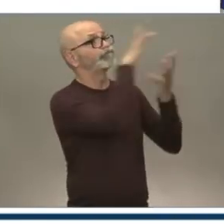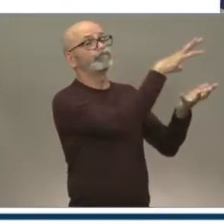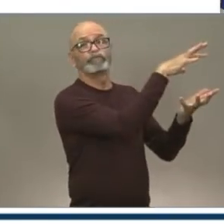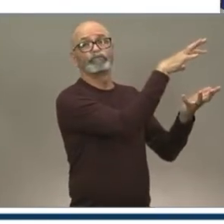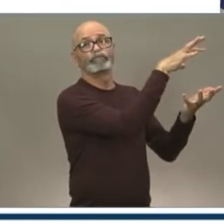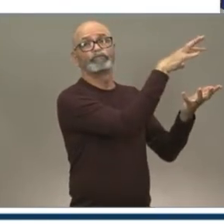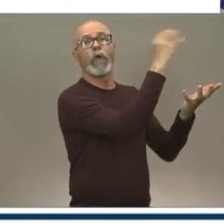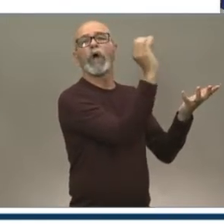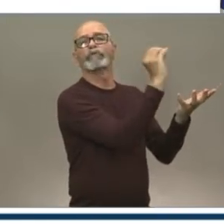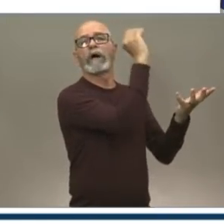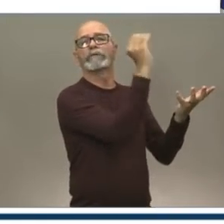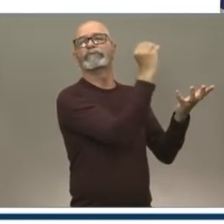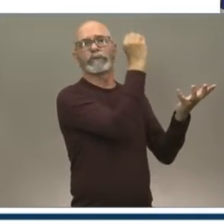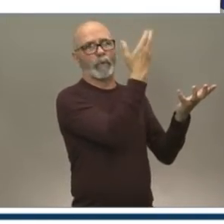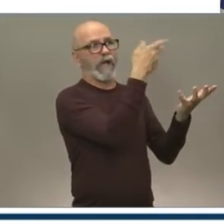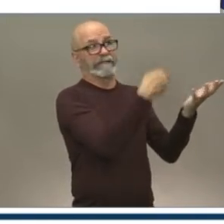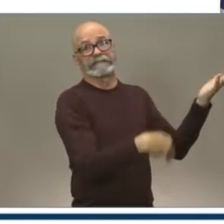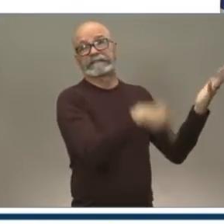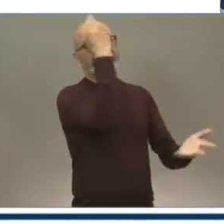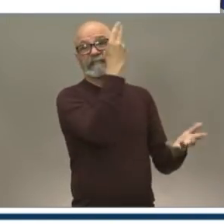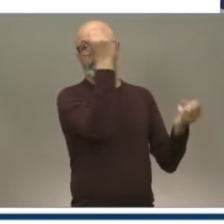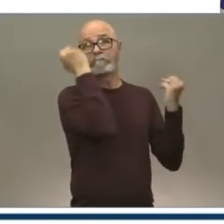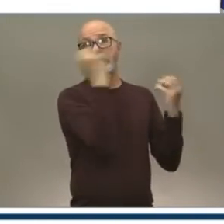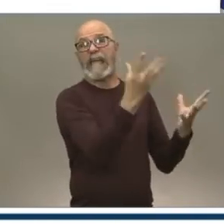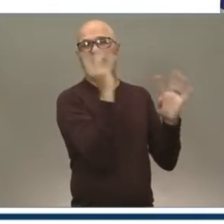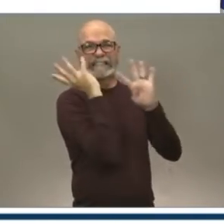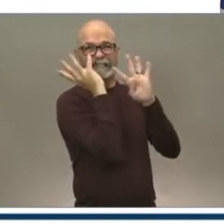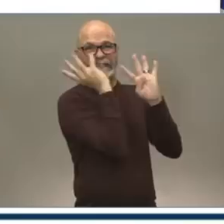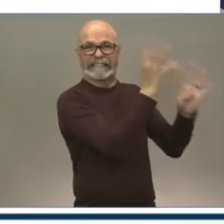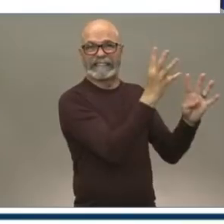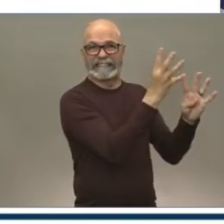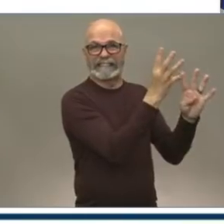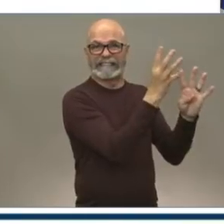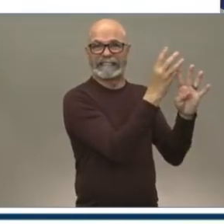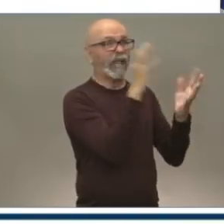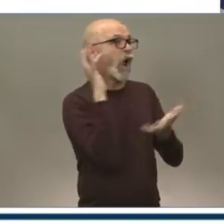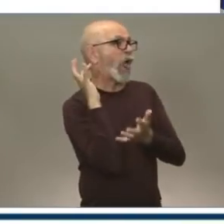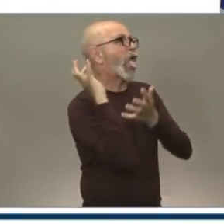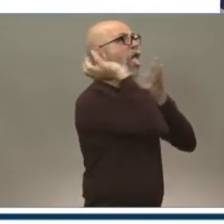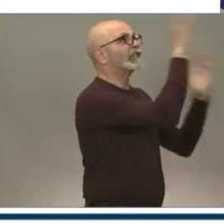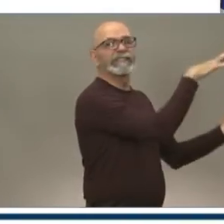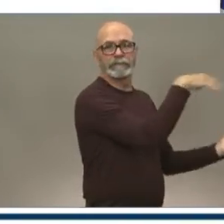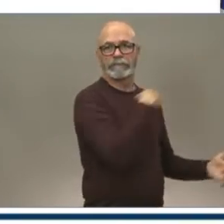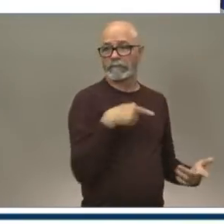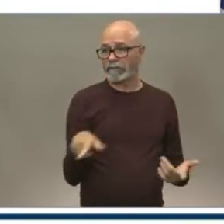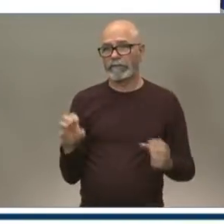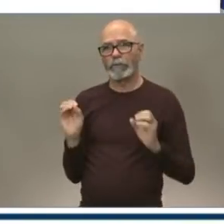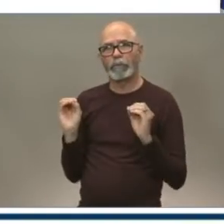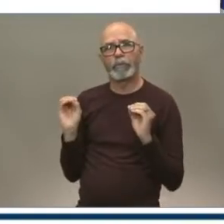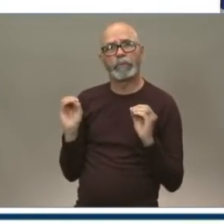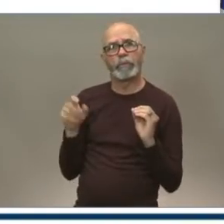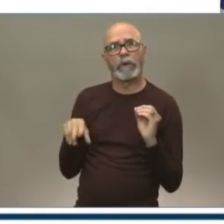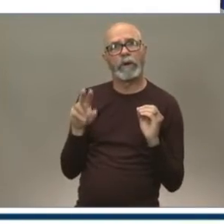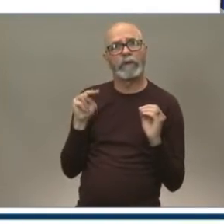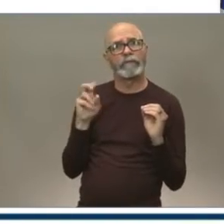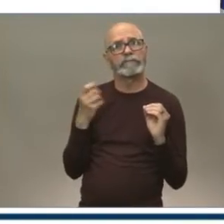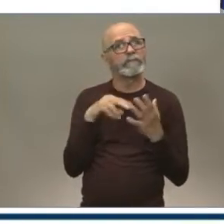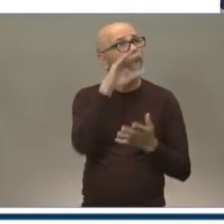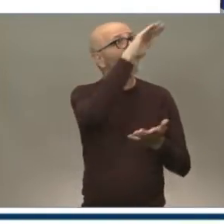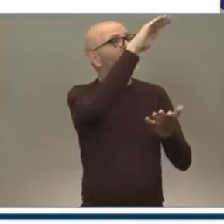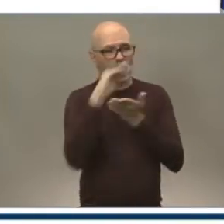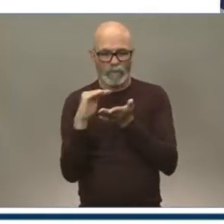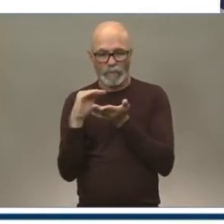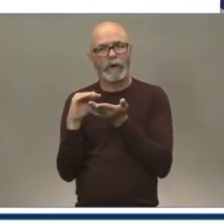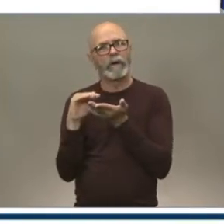there any consideration, or are we at risk of losing our supply here in Nova Scotia to help provinces like Ontario where things are a little bit